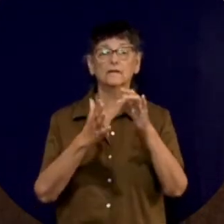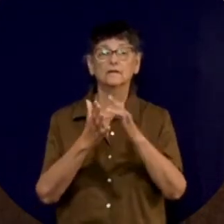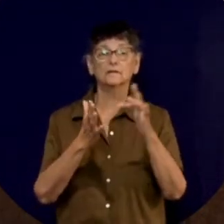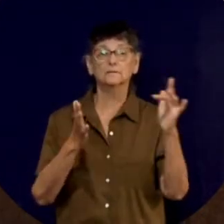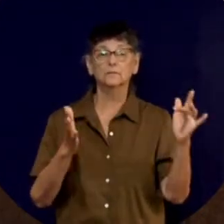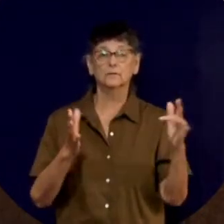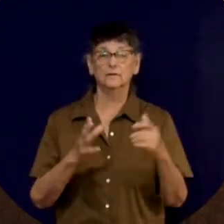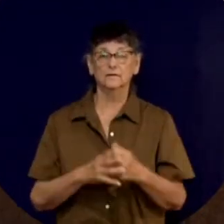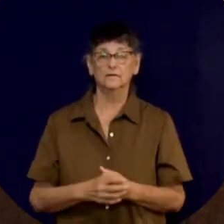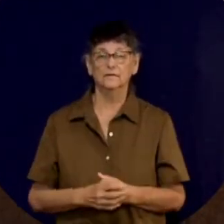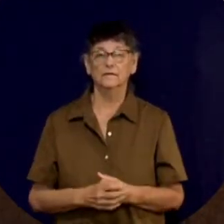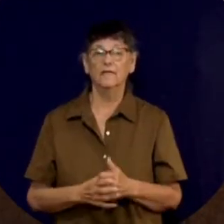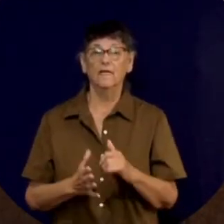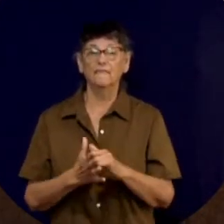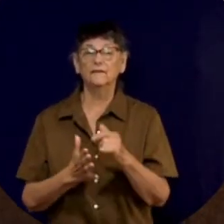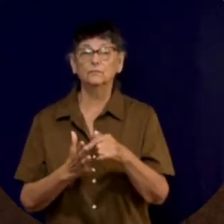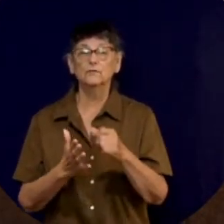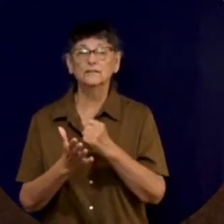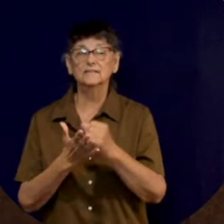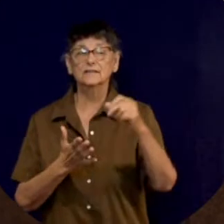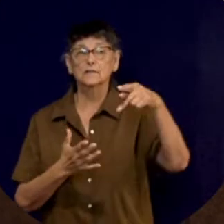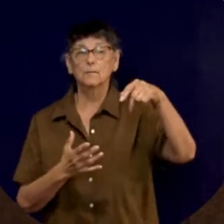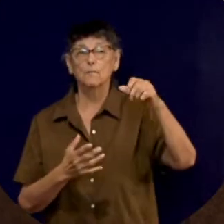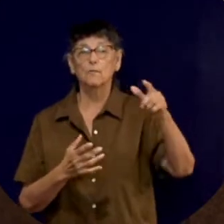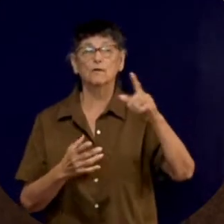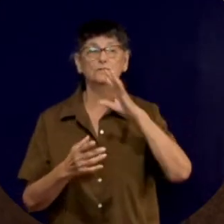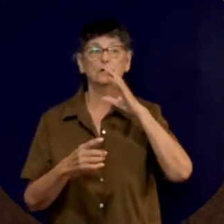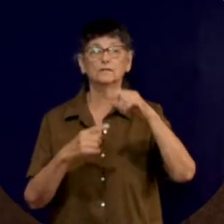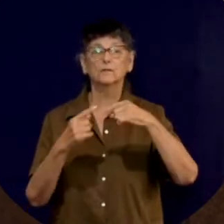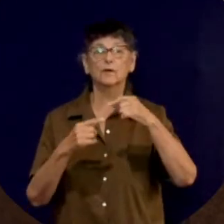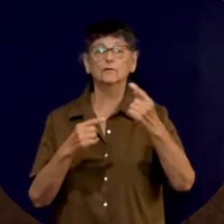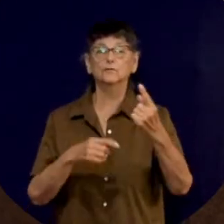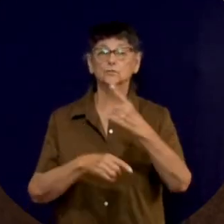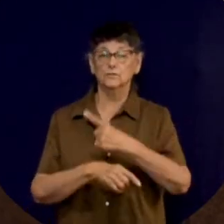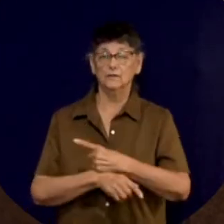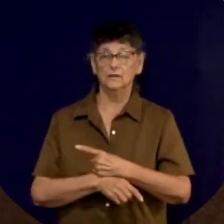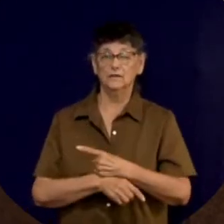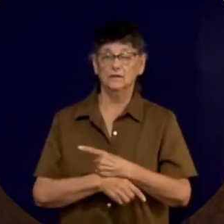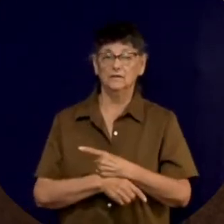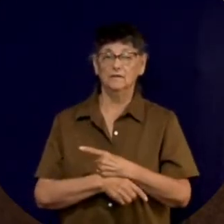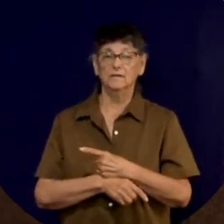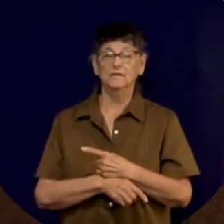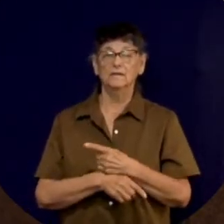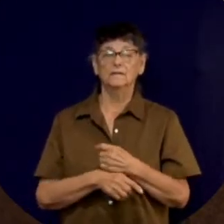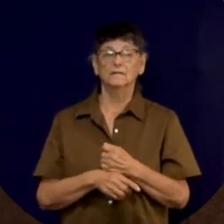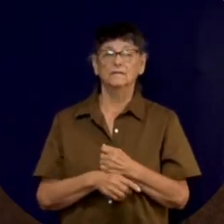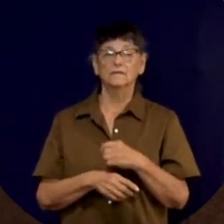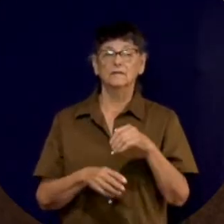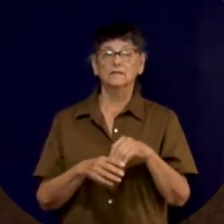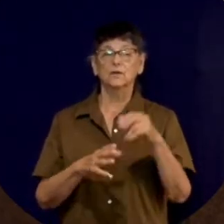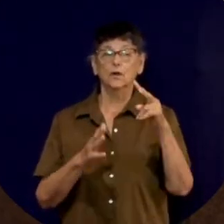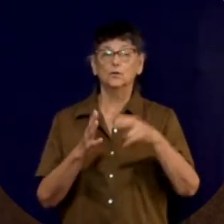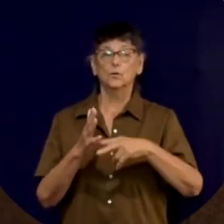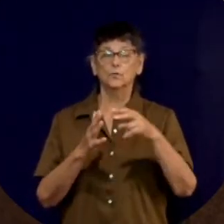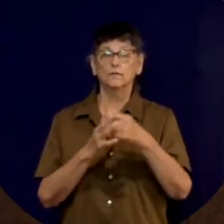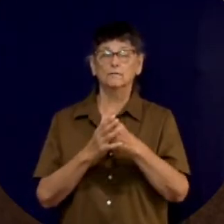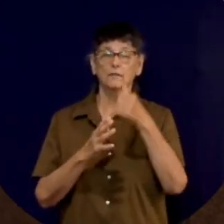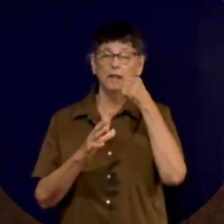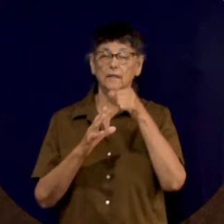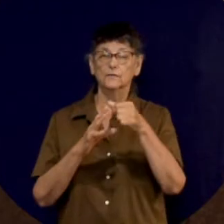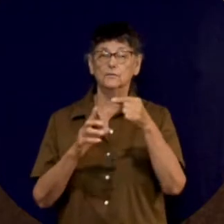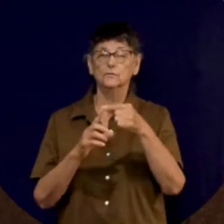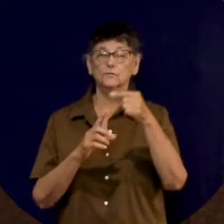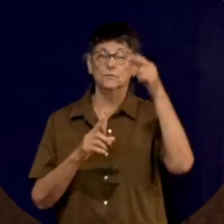glory. That's what St. Paul speaks of today in our reading from the letter to